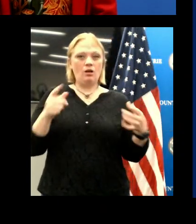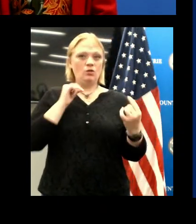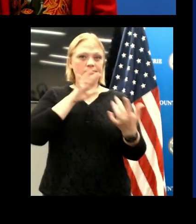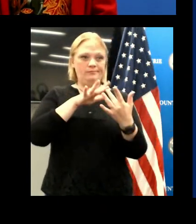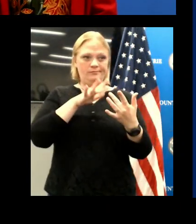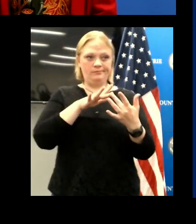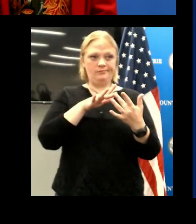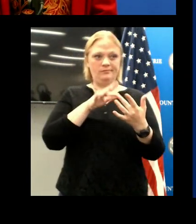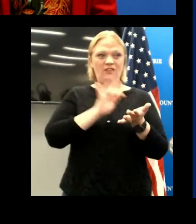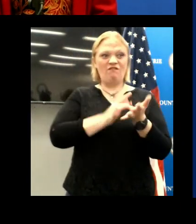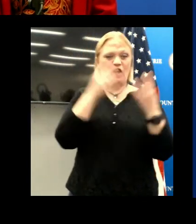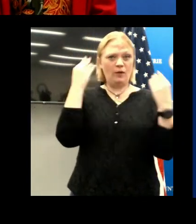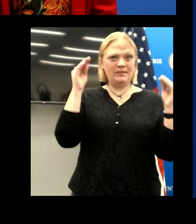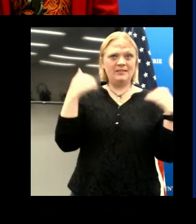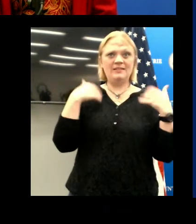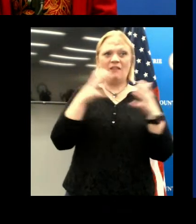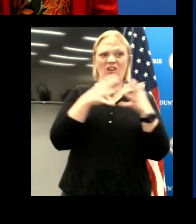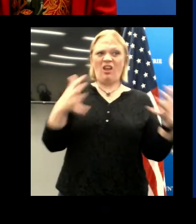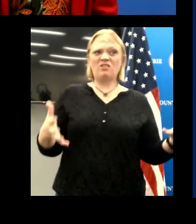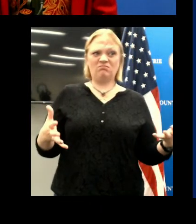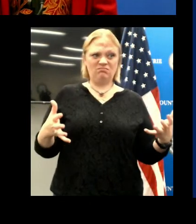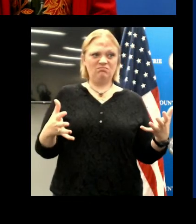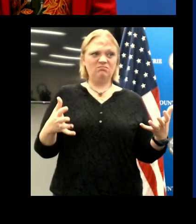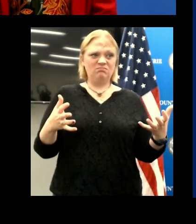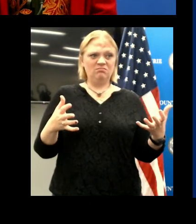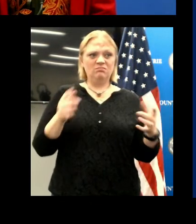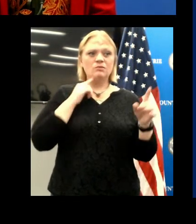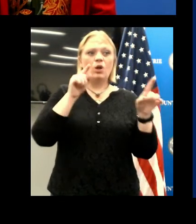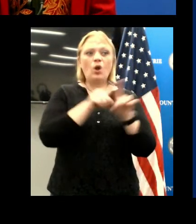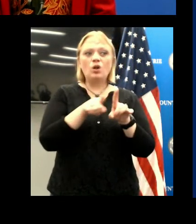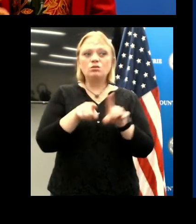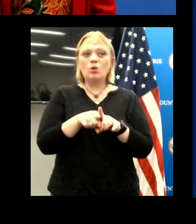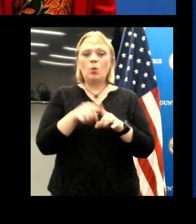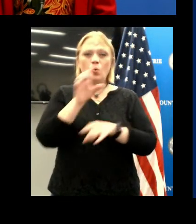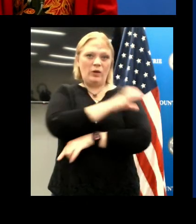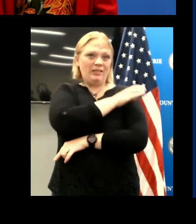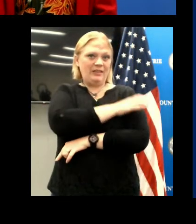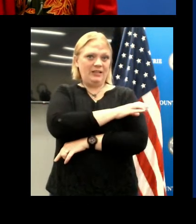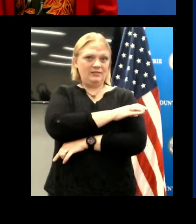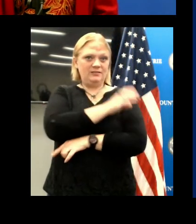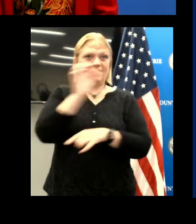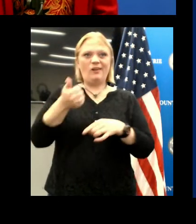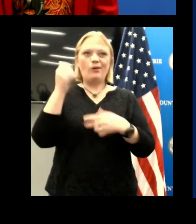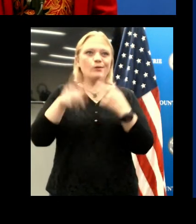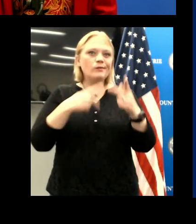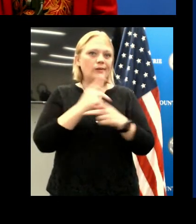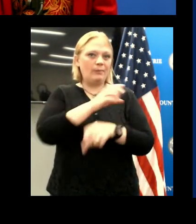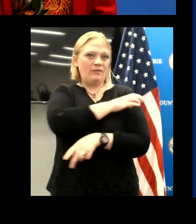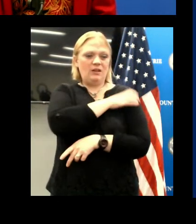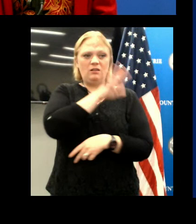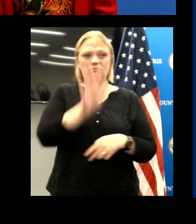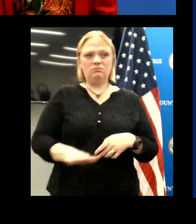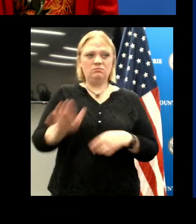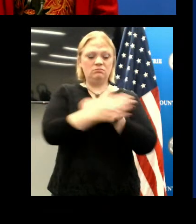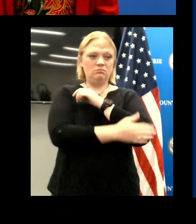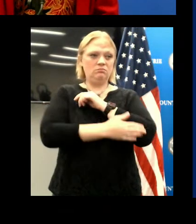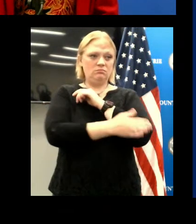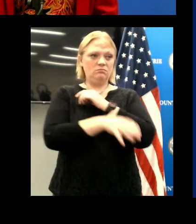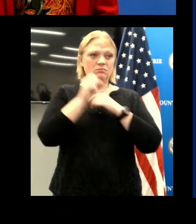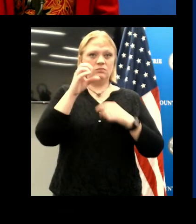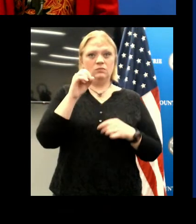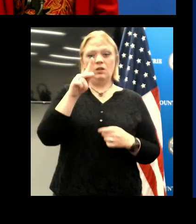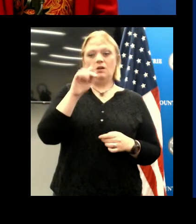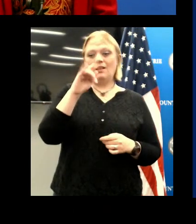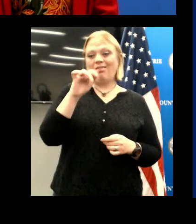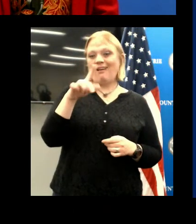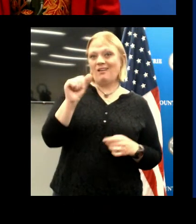them. The pharmacies have great supplies. And also there are clinics, other types of clinics throughout the county. So Kaleida